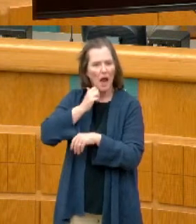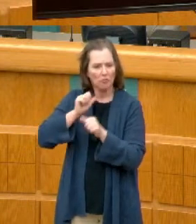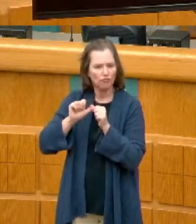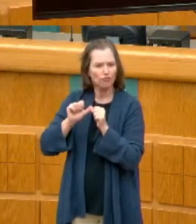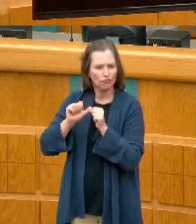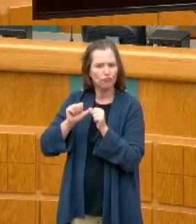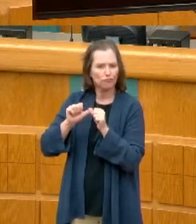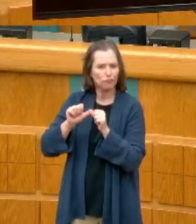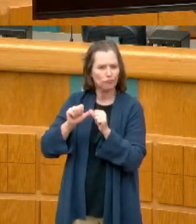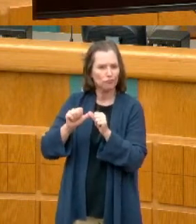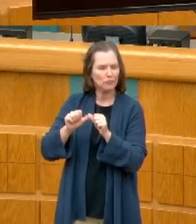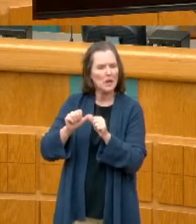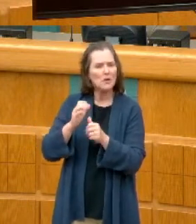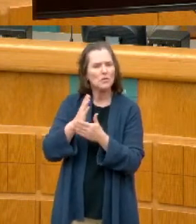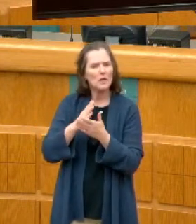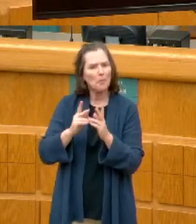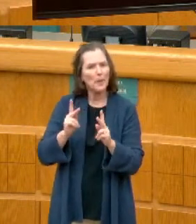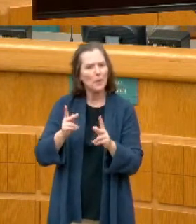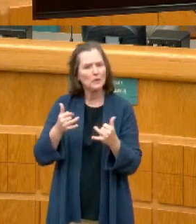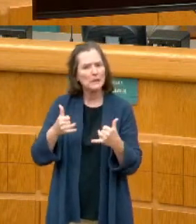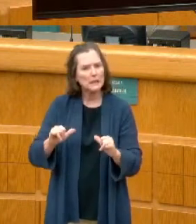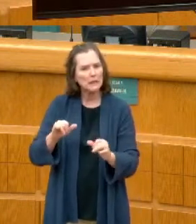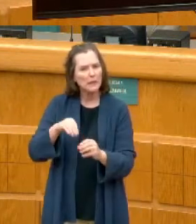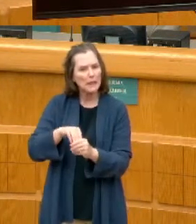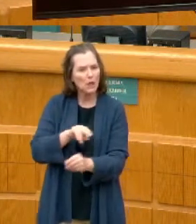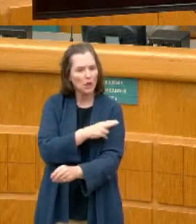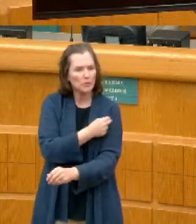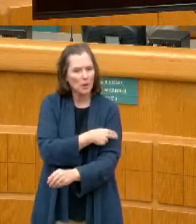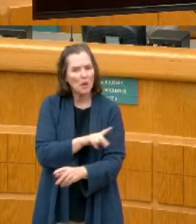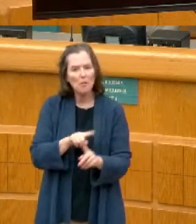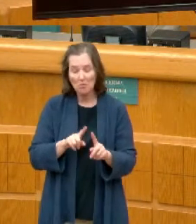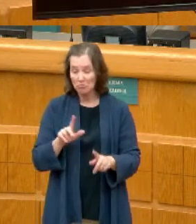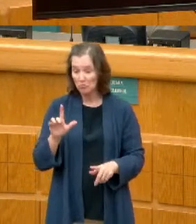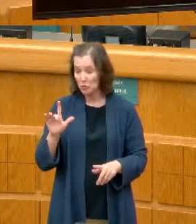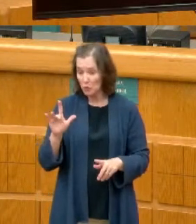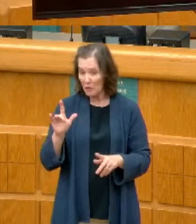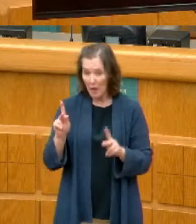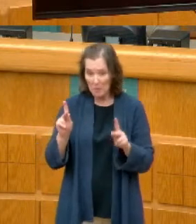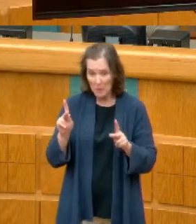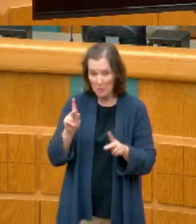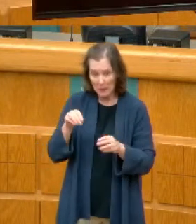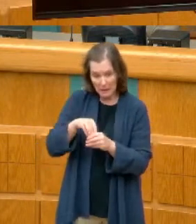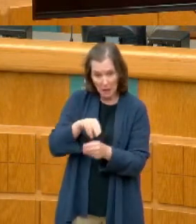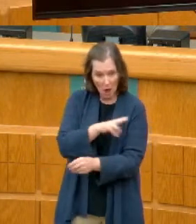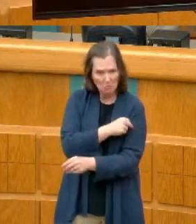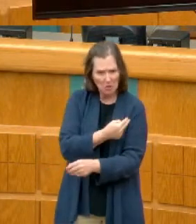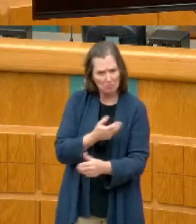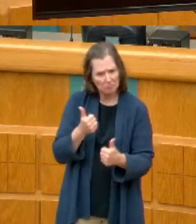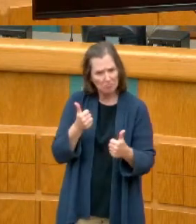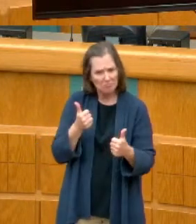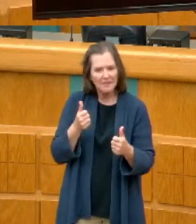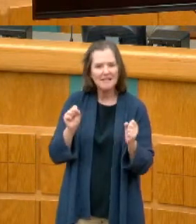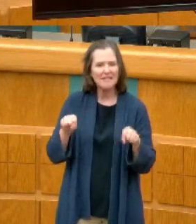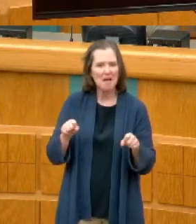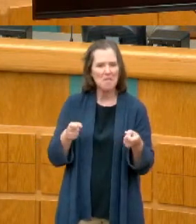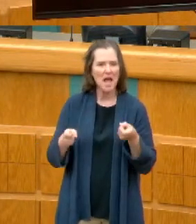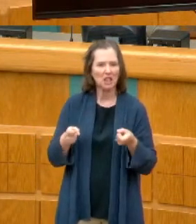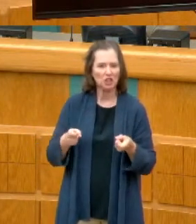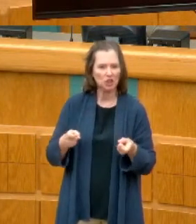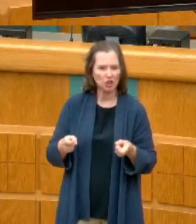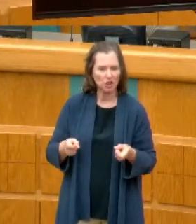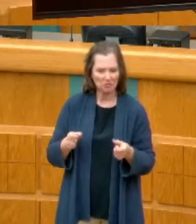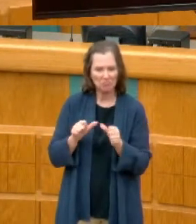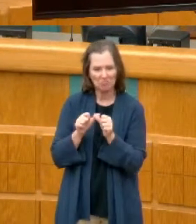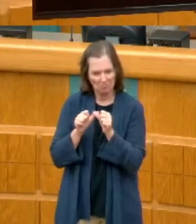seeing hospitalizations, but 25 was like, we can work with this is doable, we can get these numbers down, we just need to keep working at